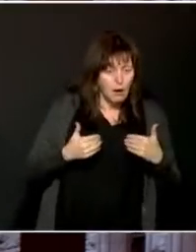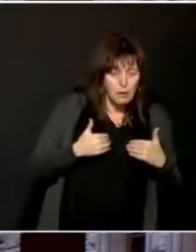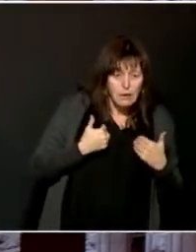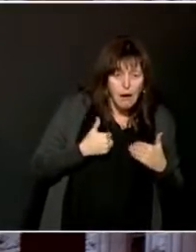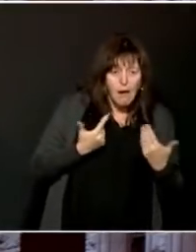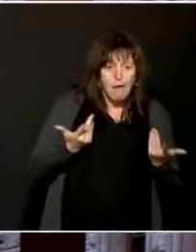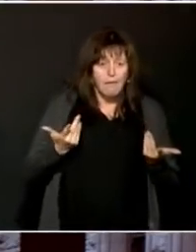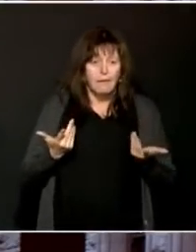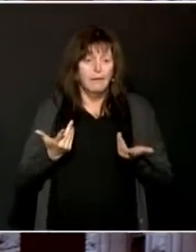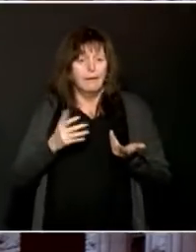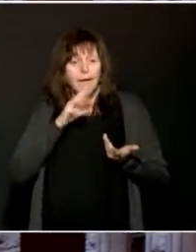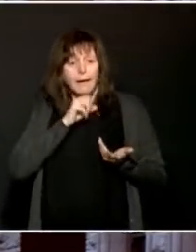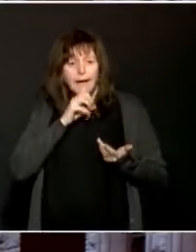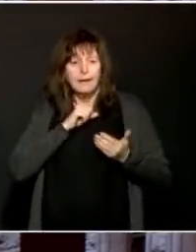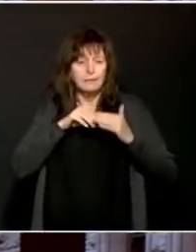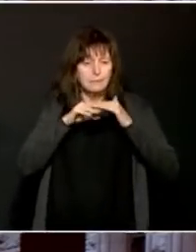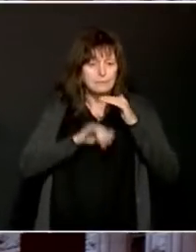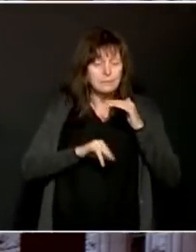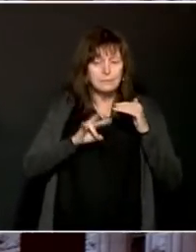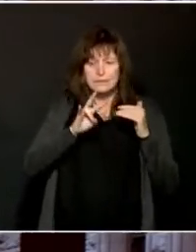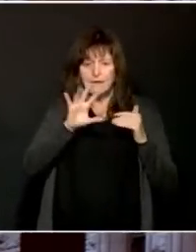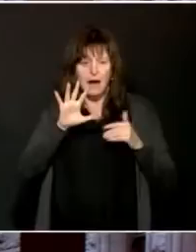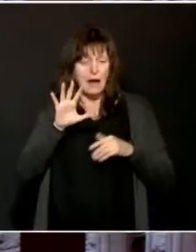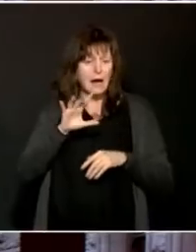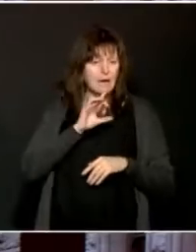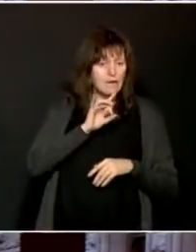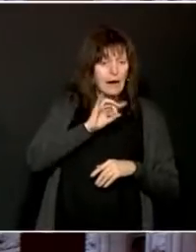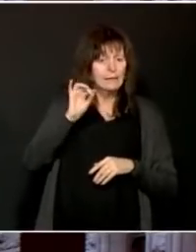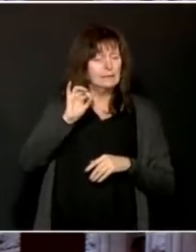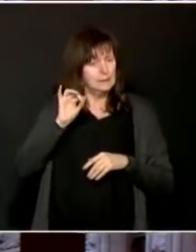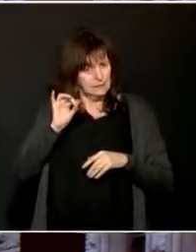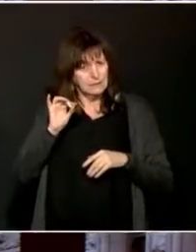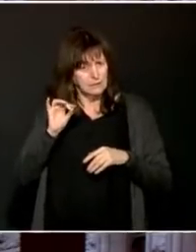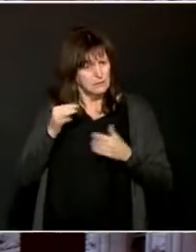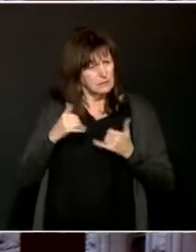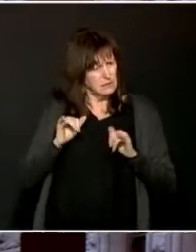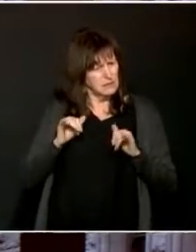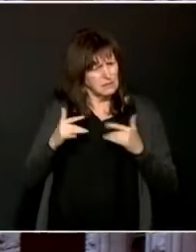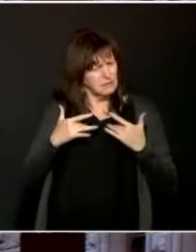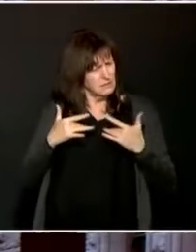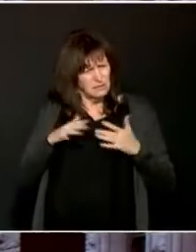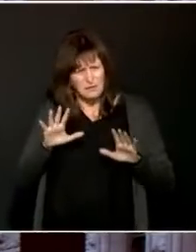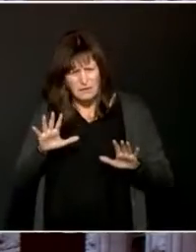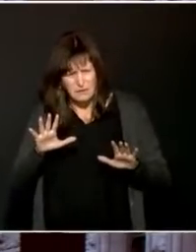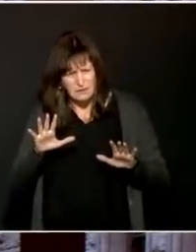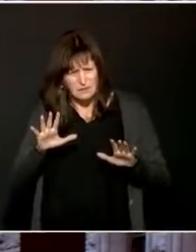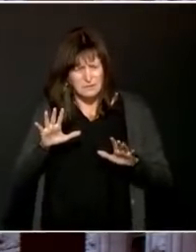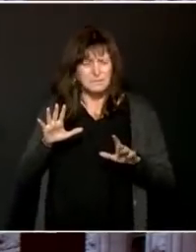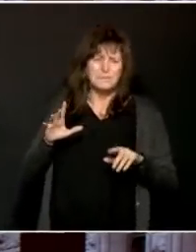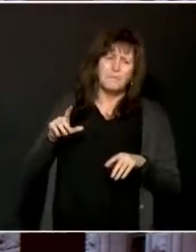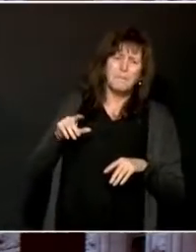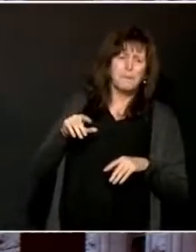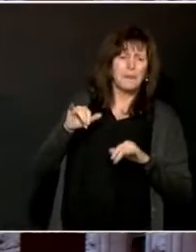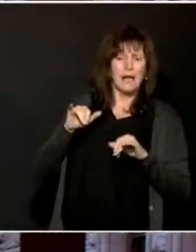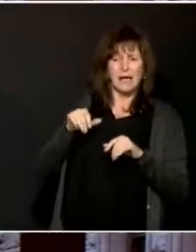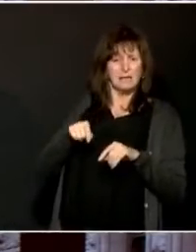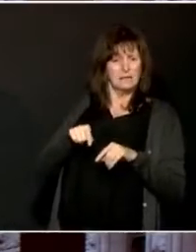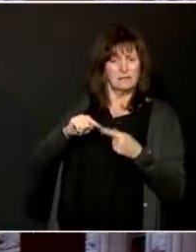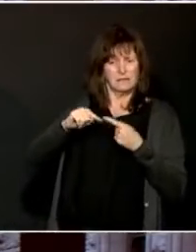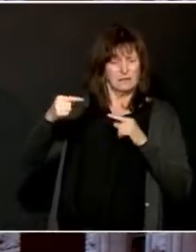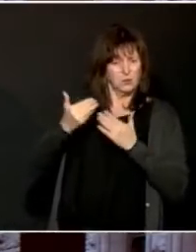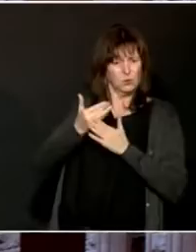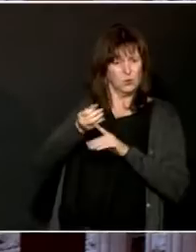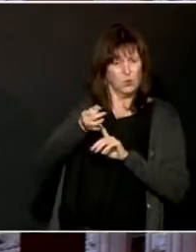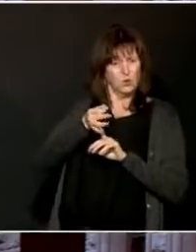your concerns are as relevant as those, especially when it comes to variants of concern, not only from the acute impacts and the higher levels of hospitalization,